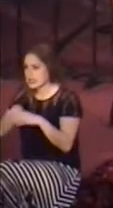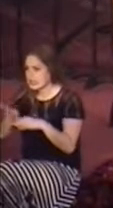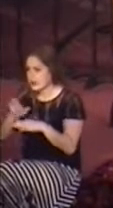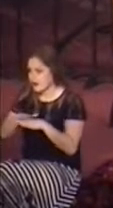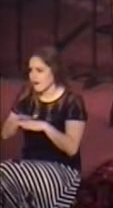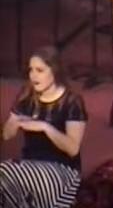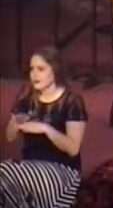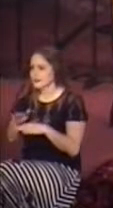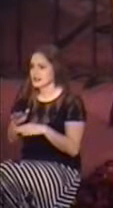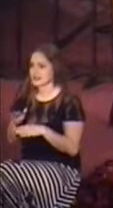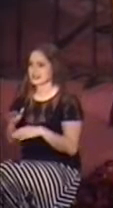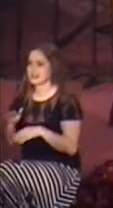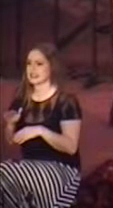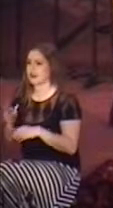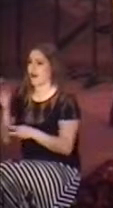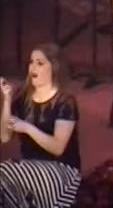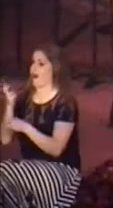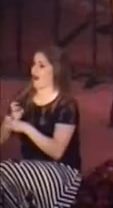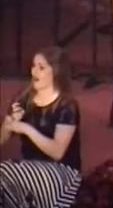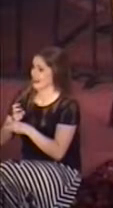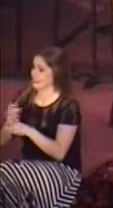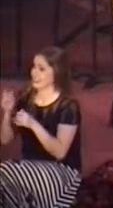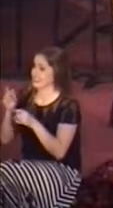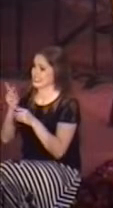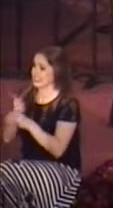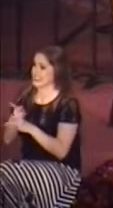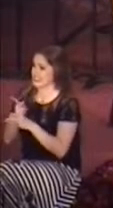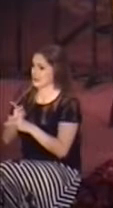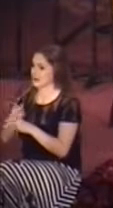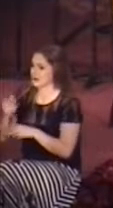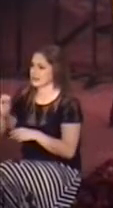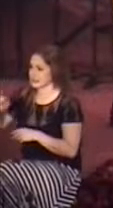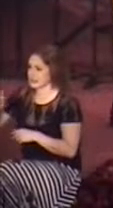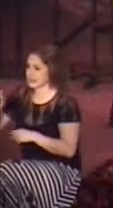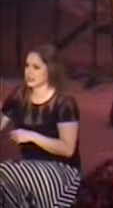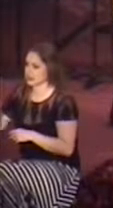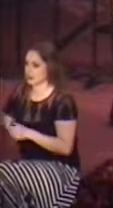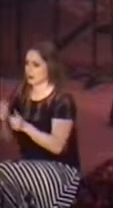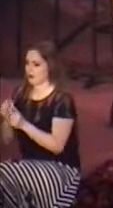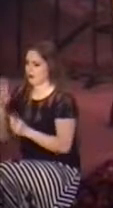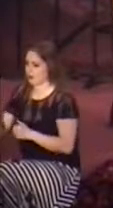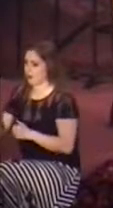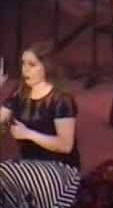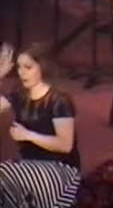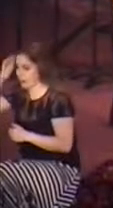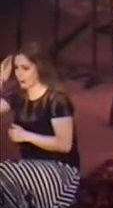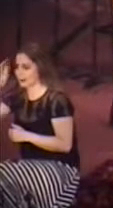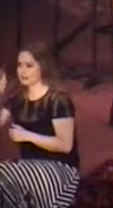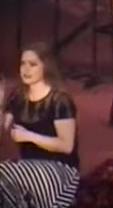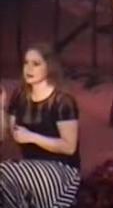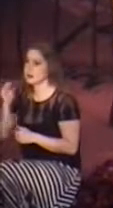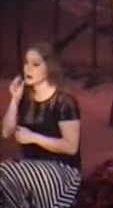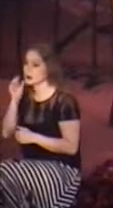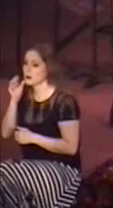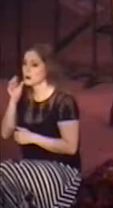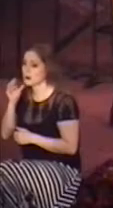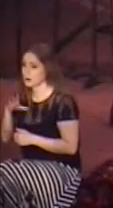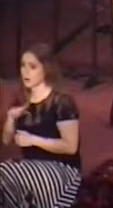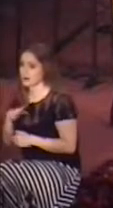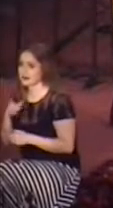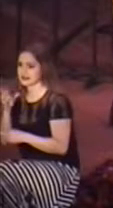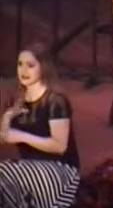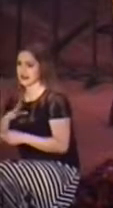it, Mom? And with four boys, it was hard. But really, it was only, if it was a female, we were fine. But the one time she did get the mail, matter of